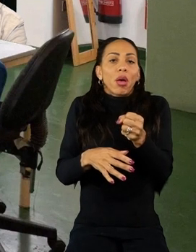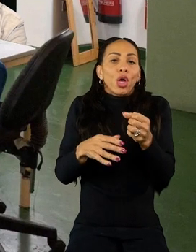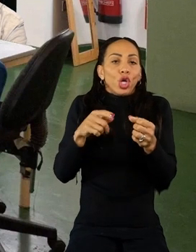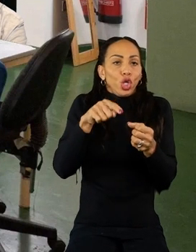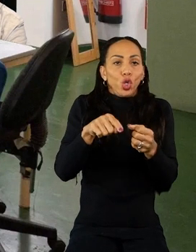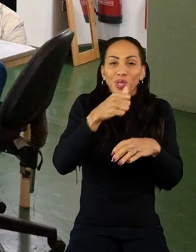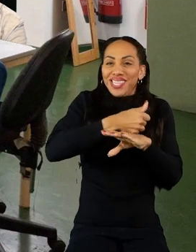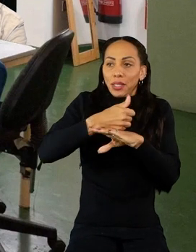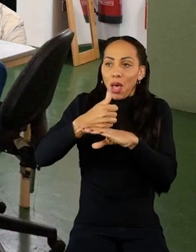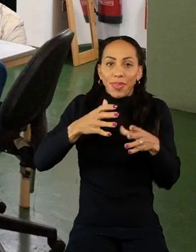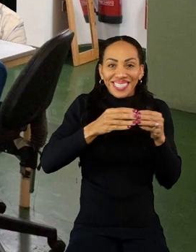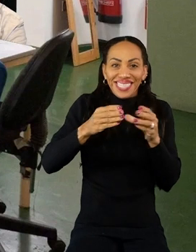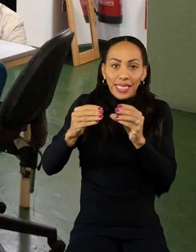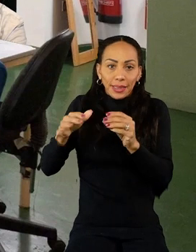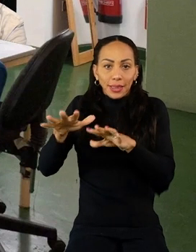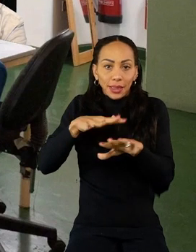and your performer.